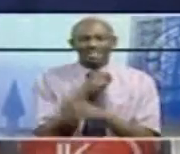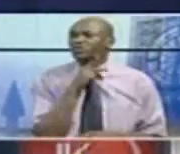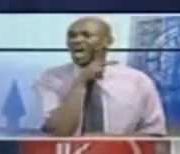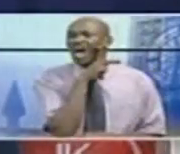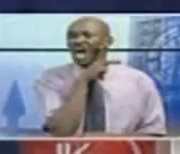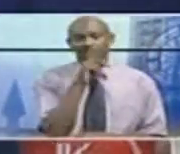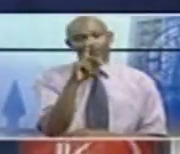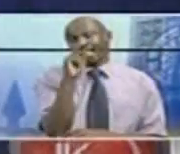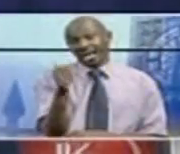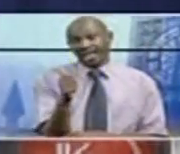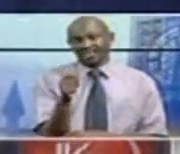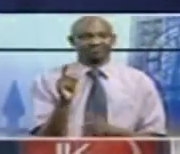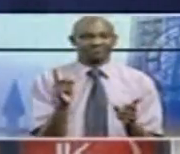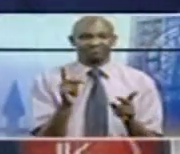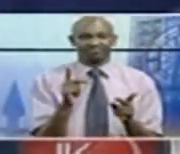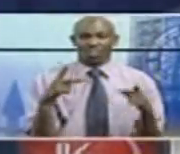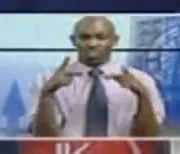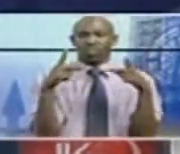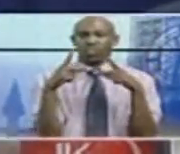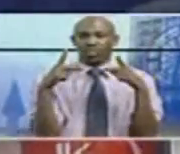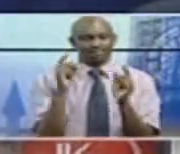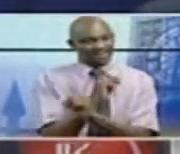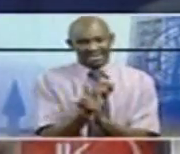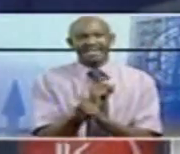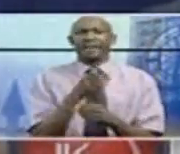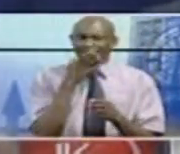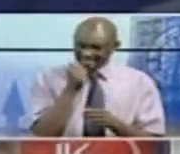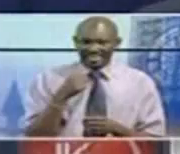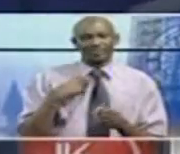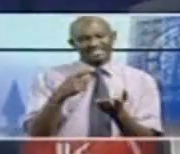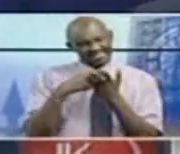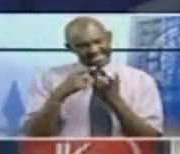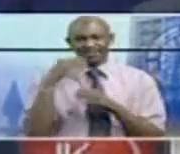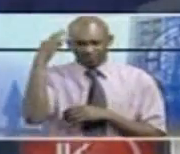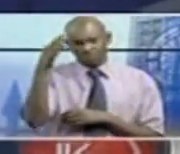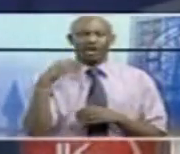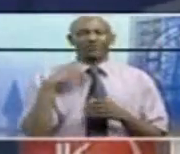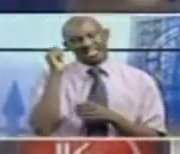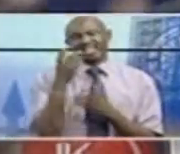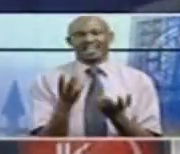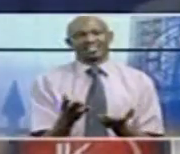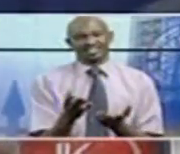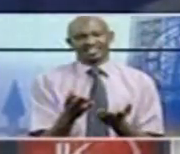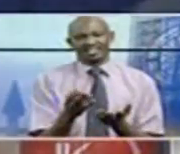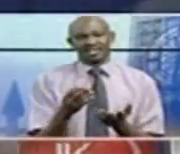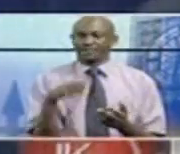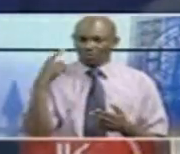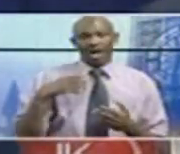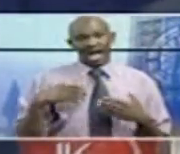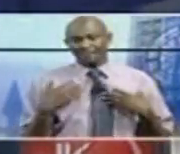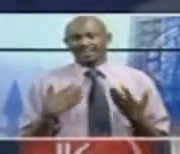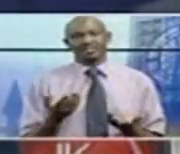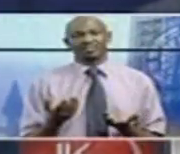at each other on both sides, why can't we discuss the future of this country? We were happy,